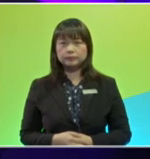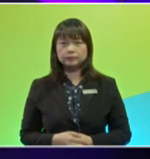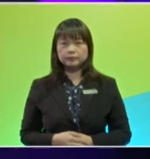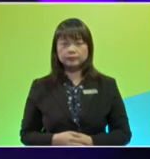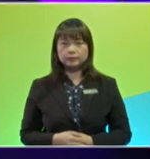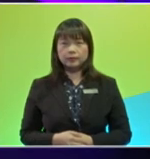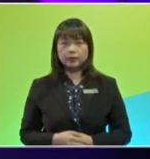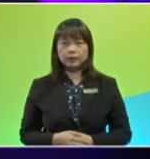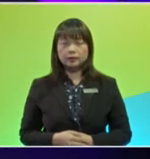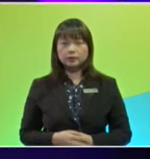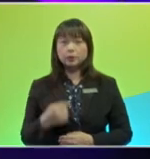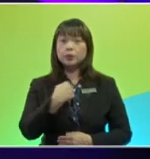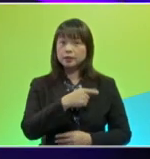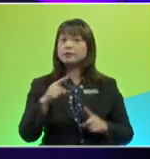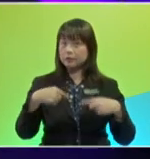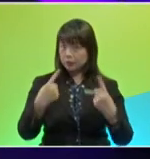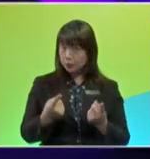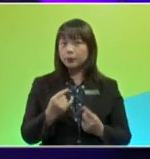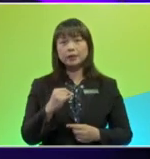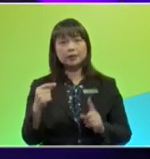So we are going into the night time.